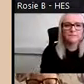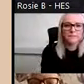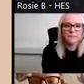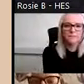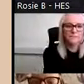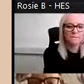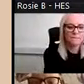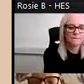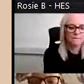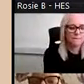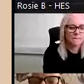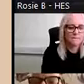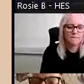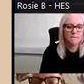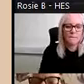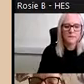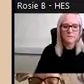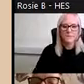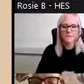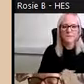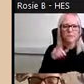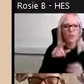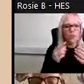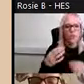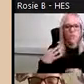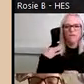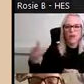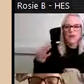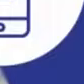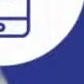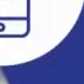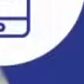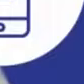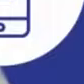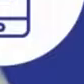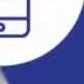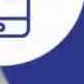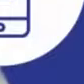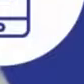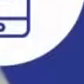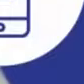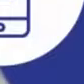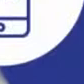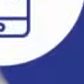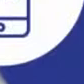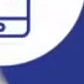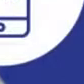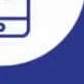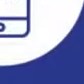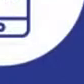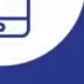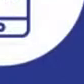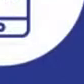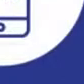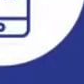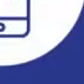we do get a real range of volunteers participating. We tend to find that the older audiences have participated